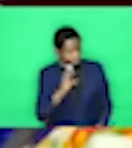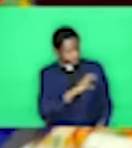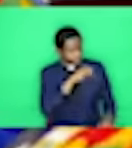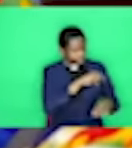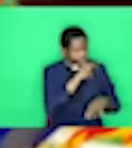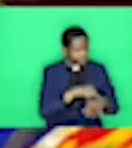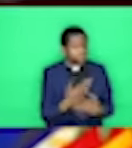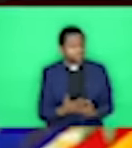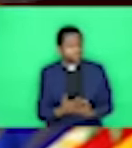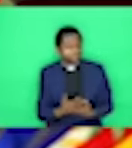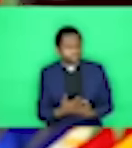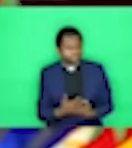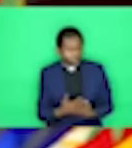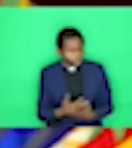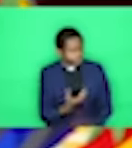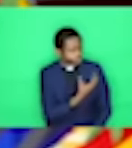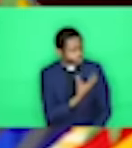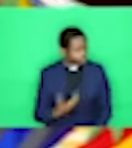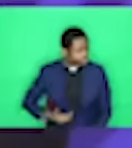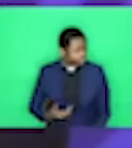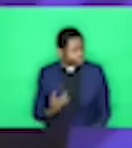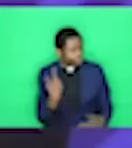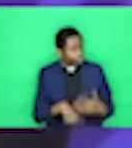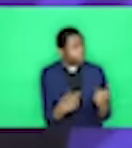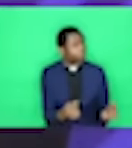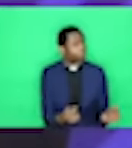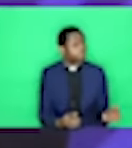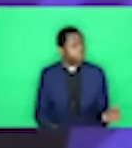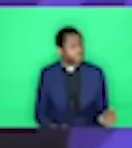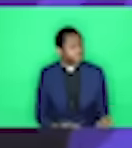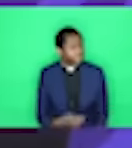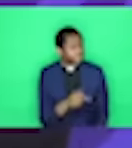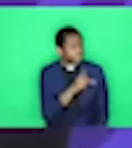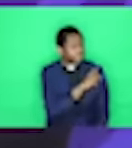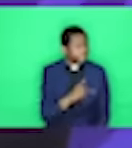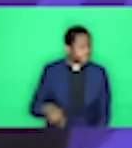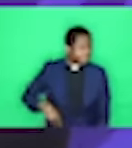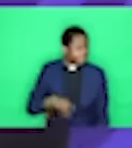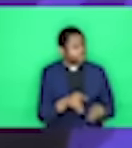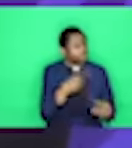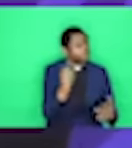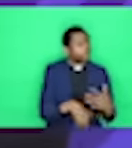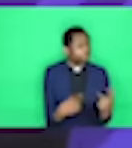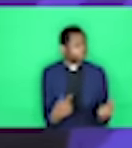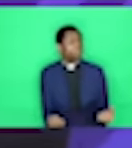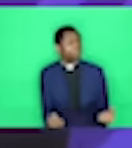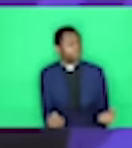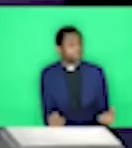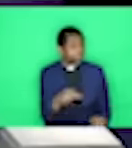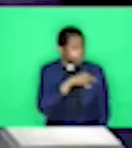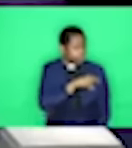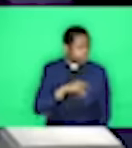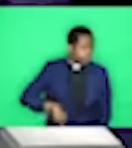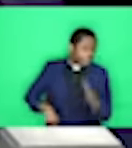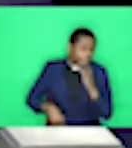what would the chief do? Now what would the king do? Now what should the queen mother do?